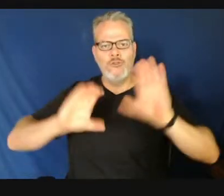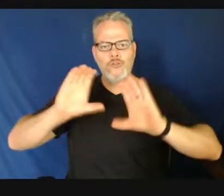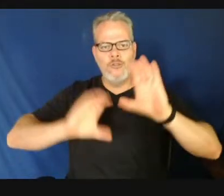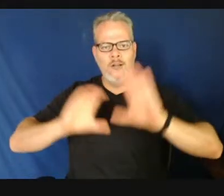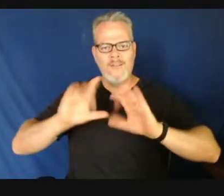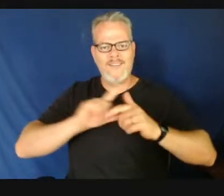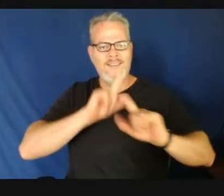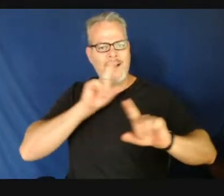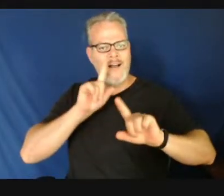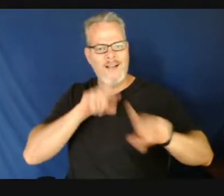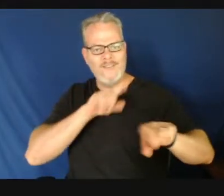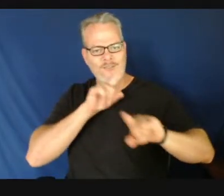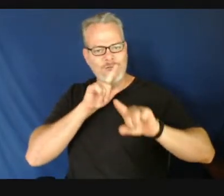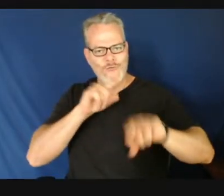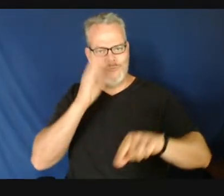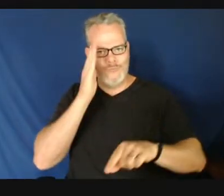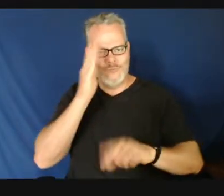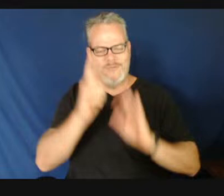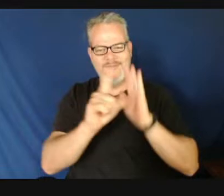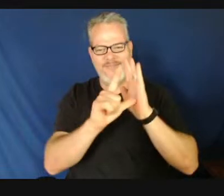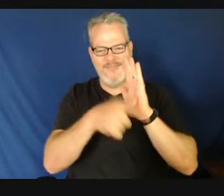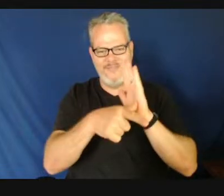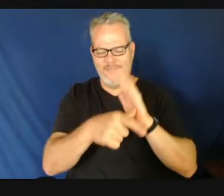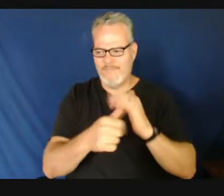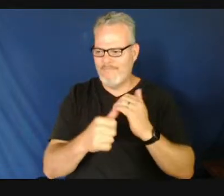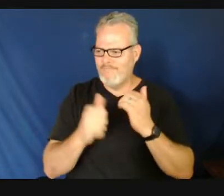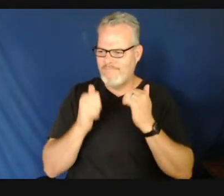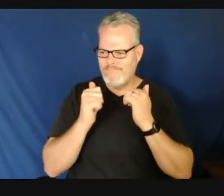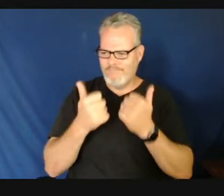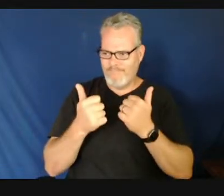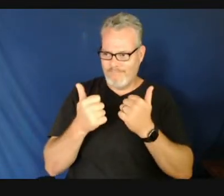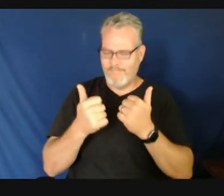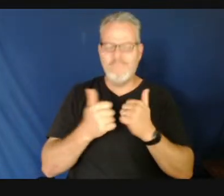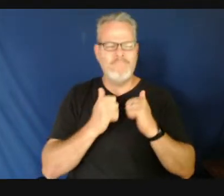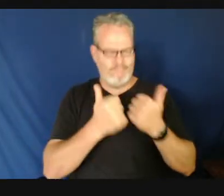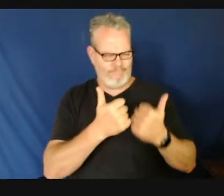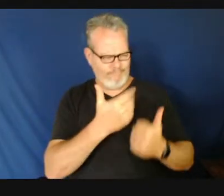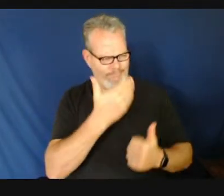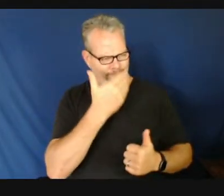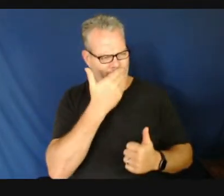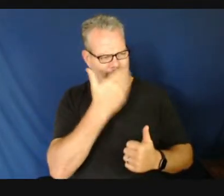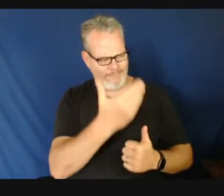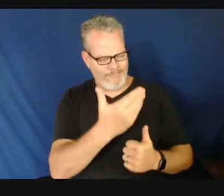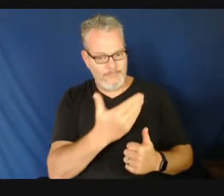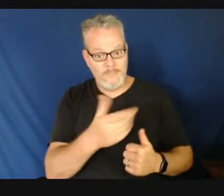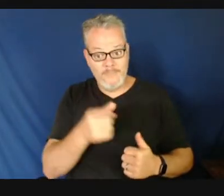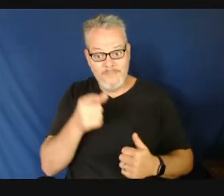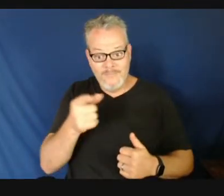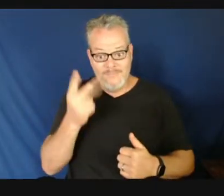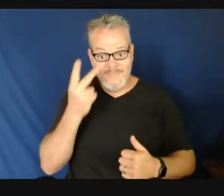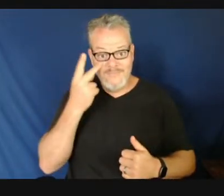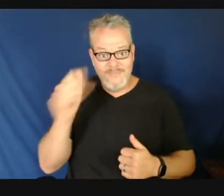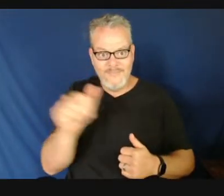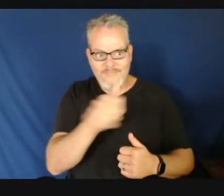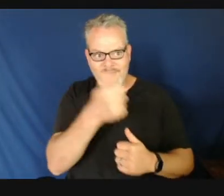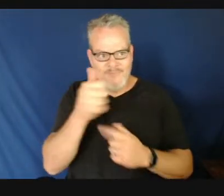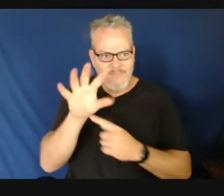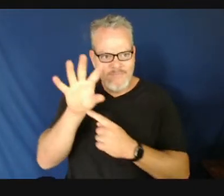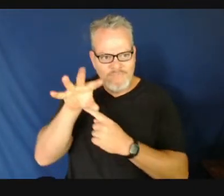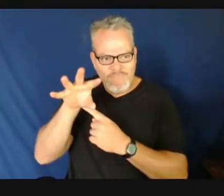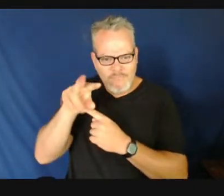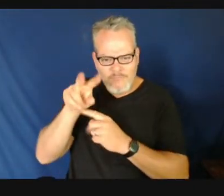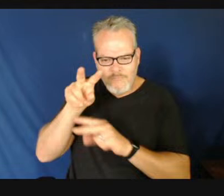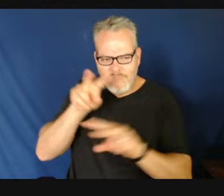Yeah, sounds good. Thanks for that. Thanks for leading that discussion and collecting some of those questions. Here's another view from another camera that is available